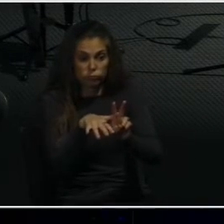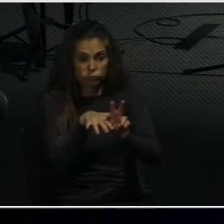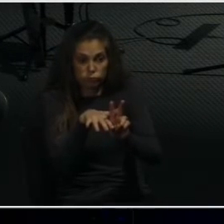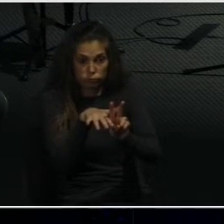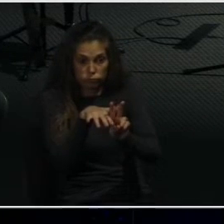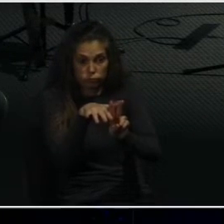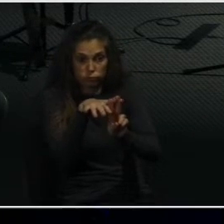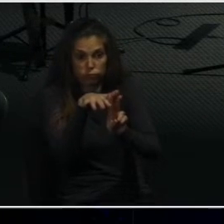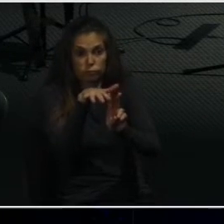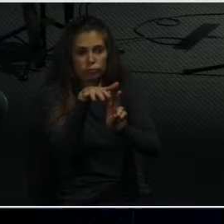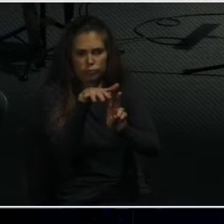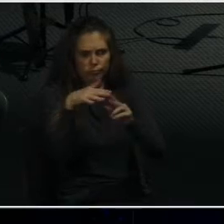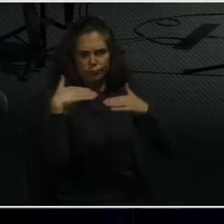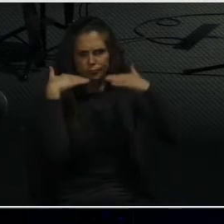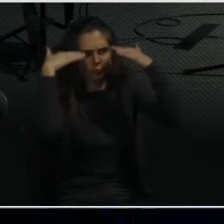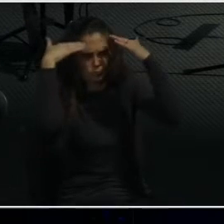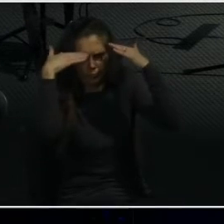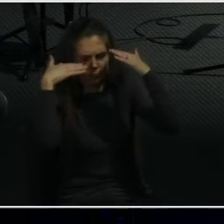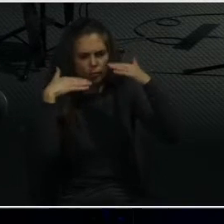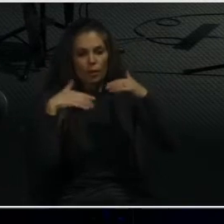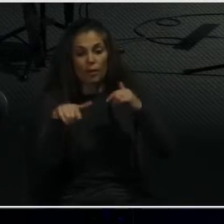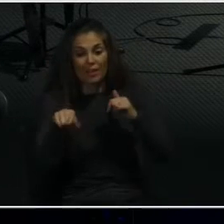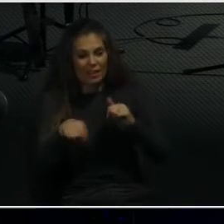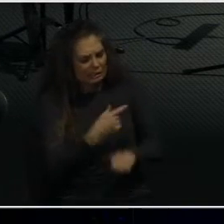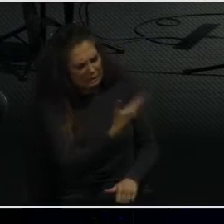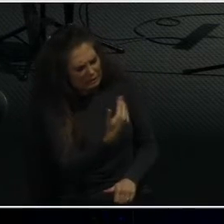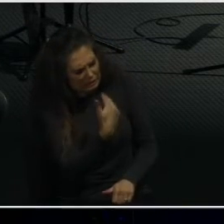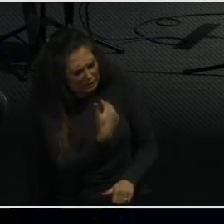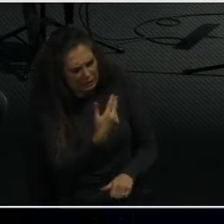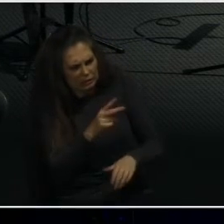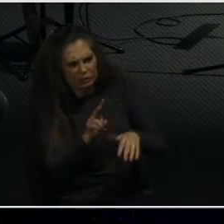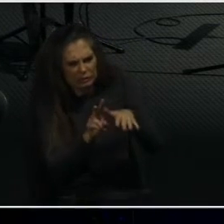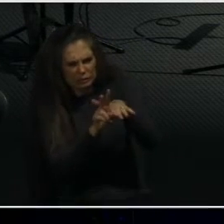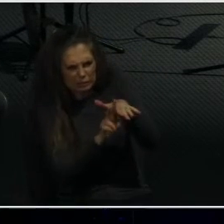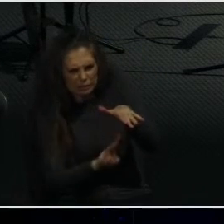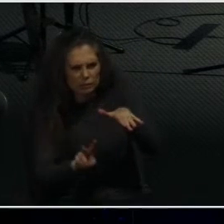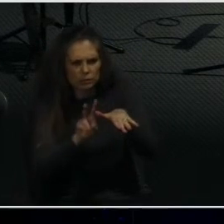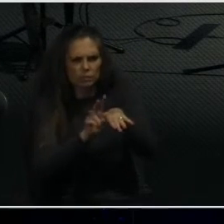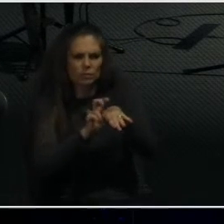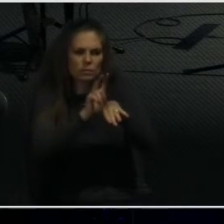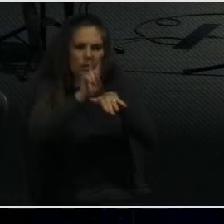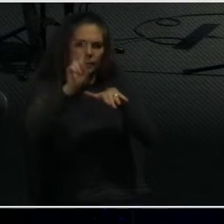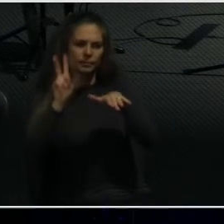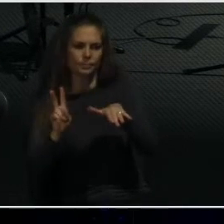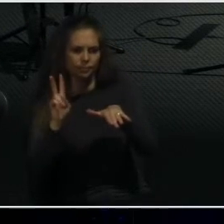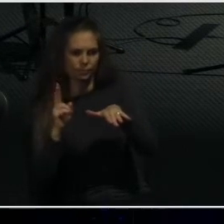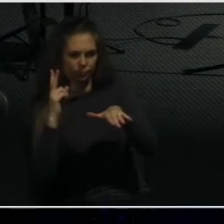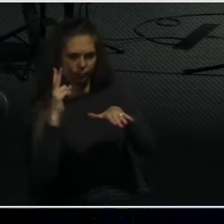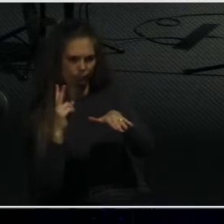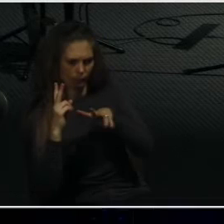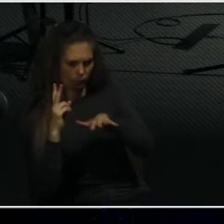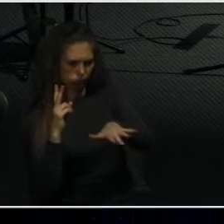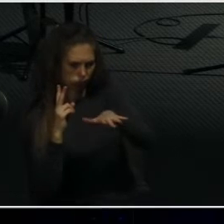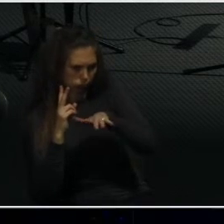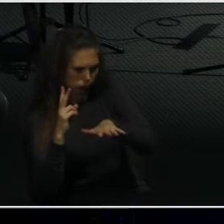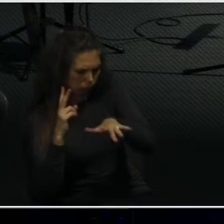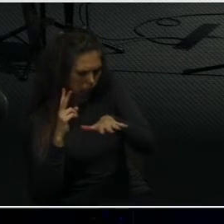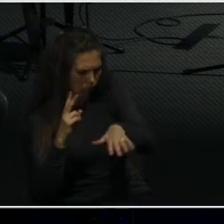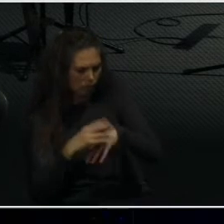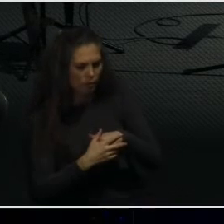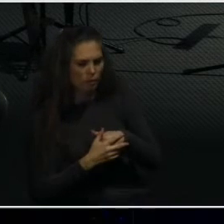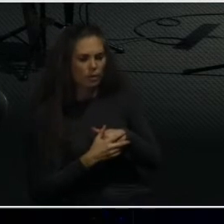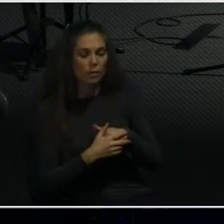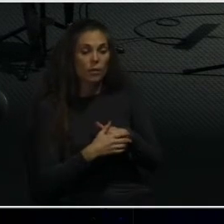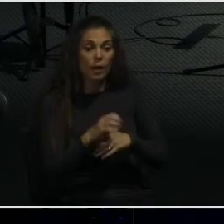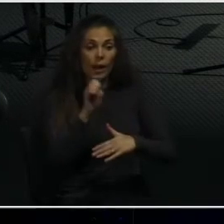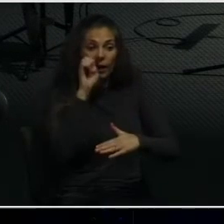the messenger takes Ezekiel to the banks of the river, the side of the river. And Ezekiel notices in verse